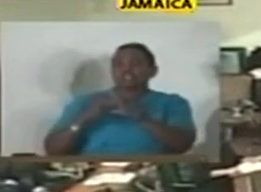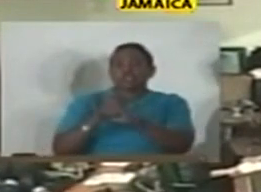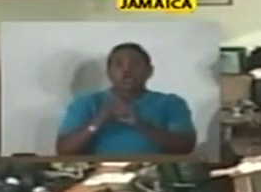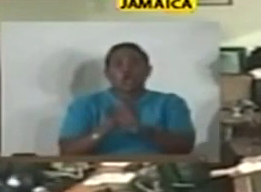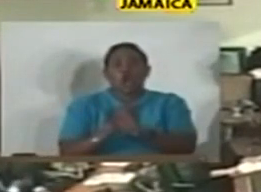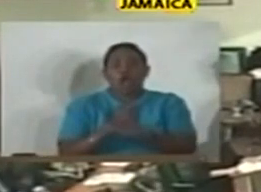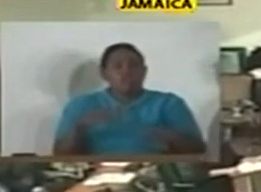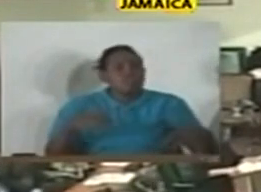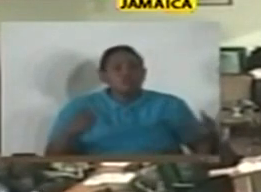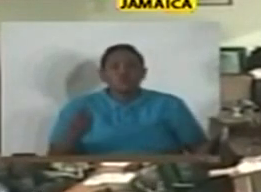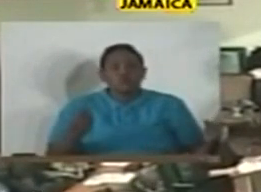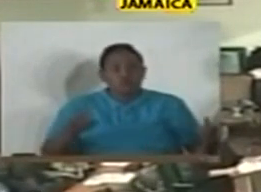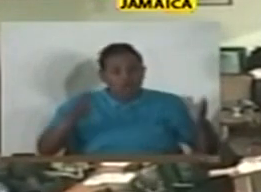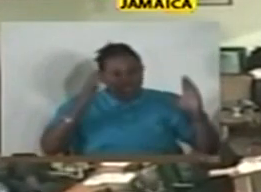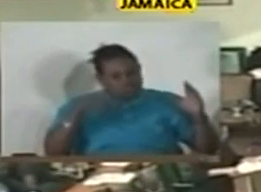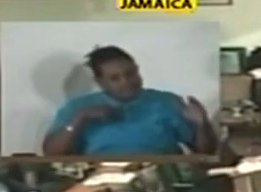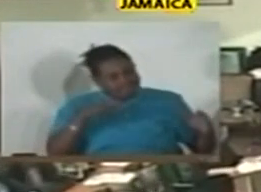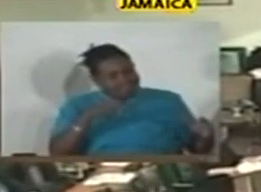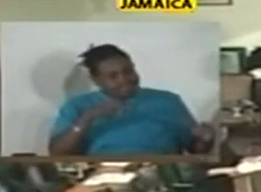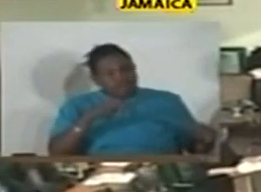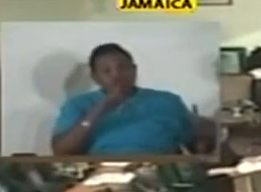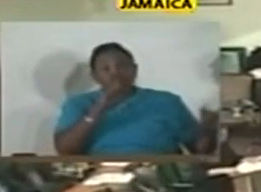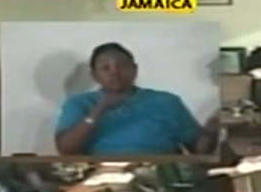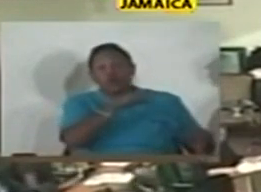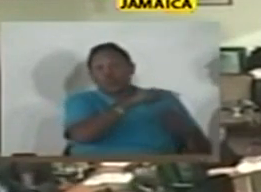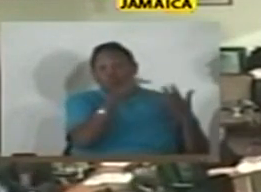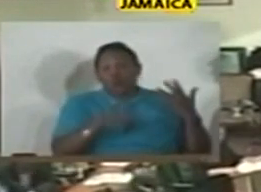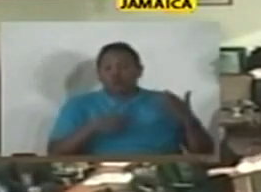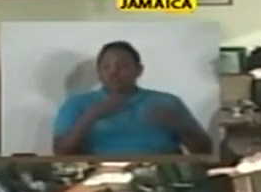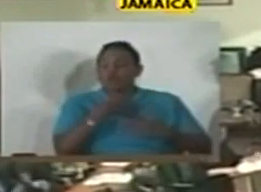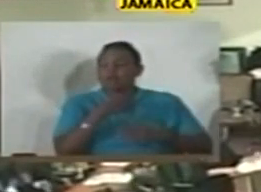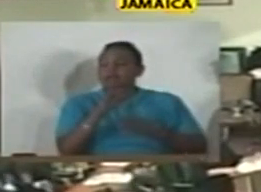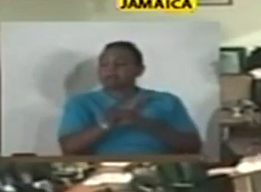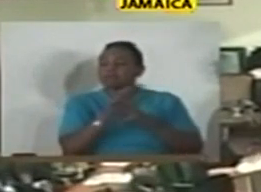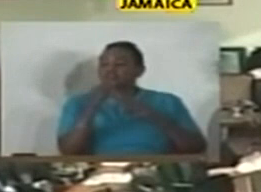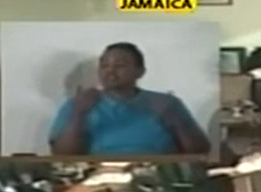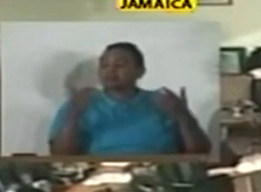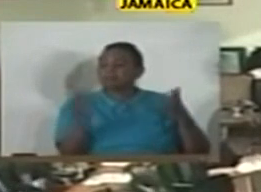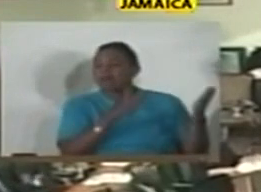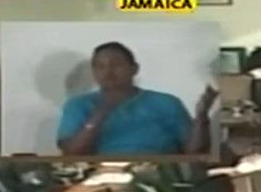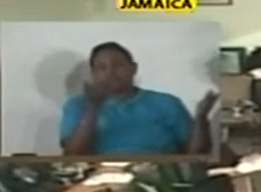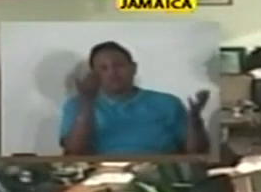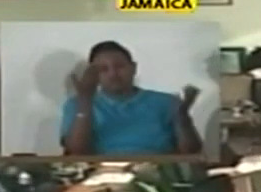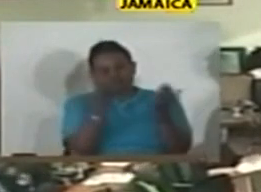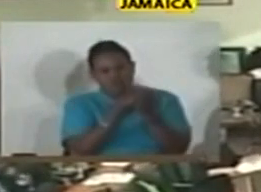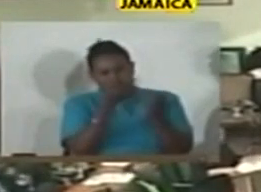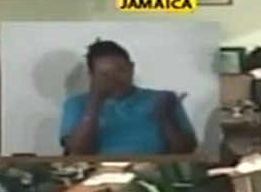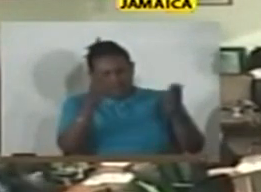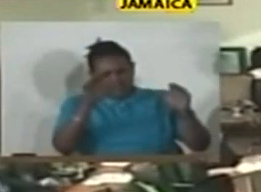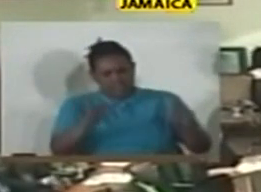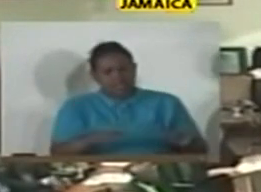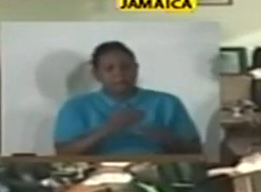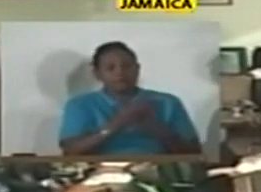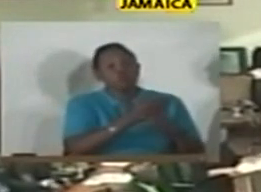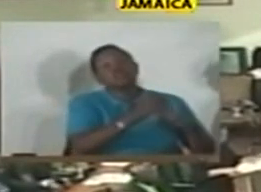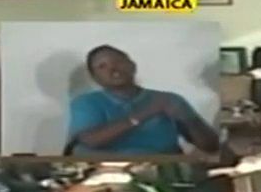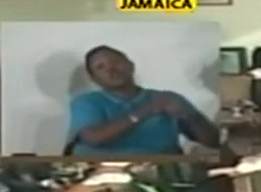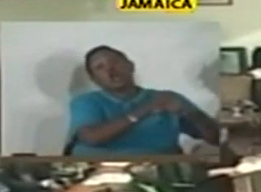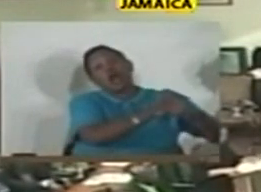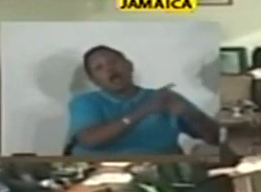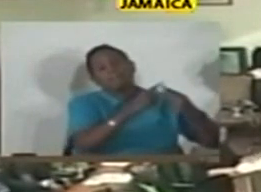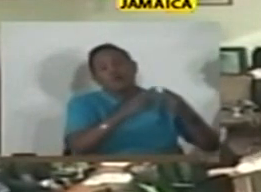to our attention. In response to those complaints, the ministry seeks to arrive at a settlement between the security guards and the